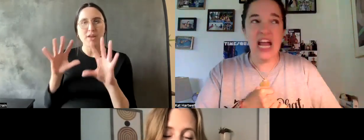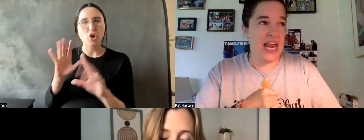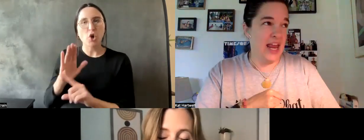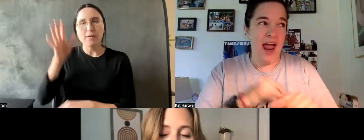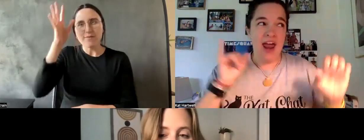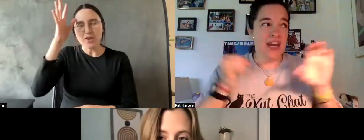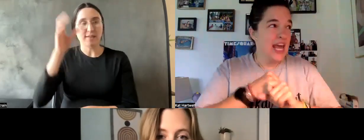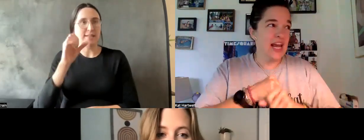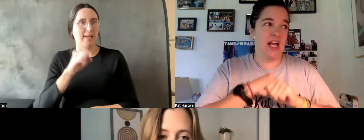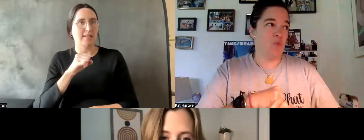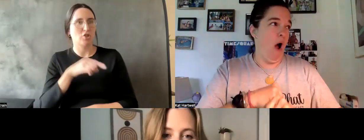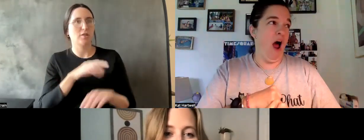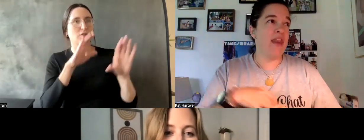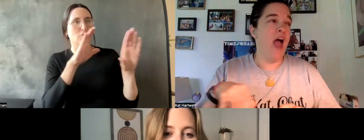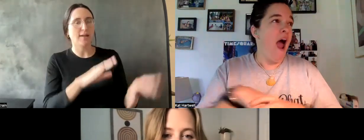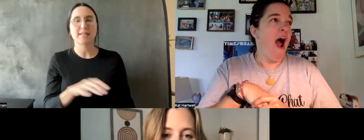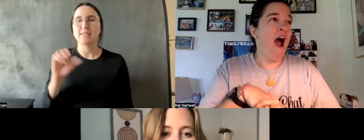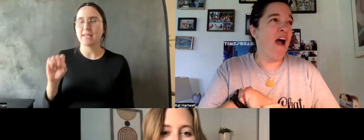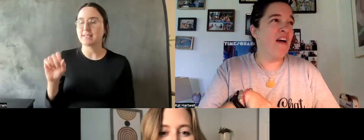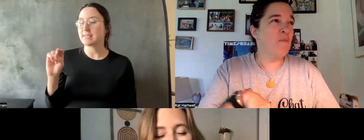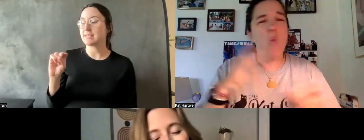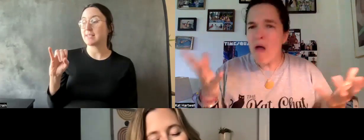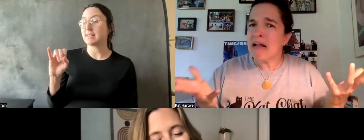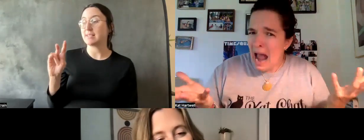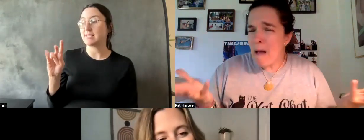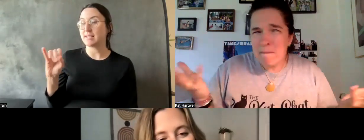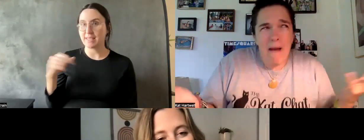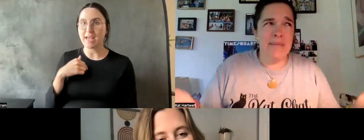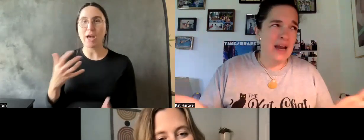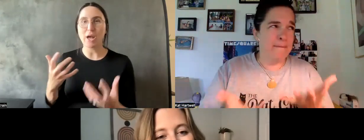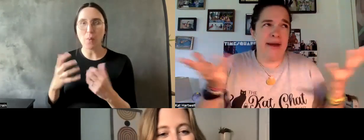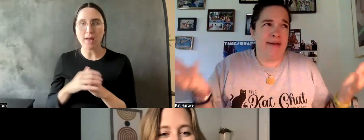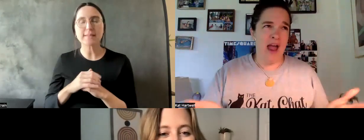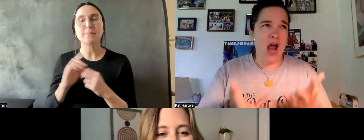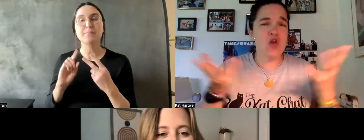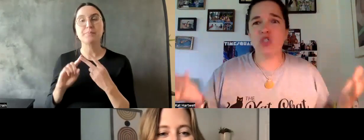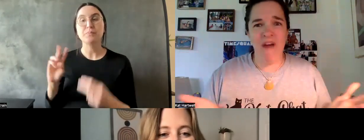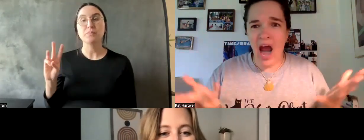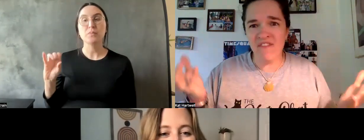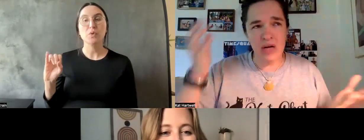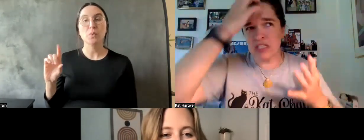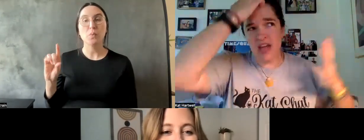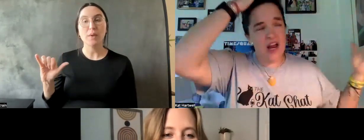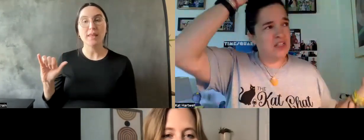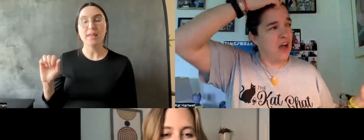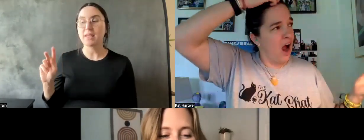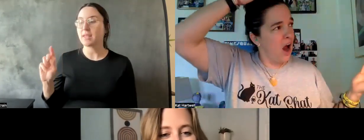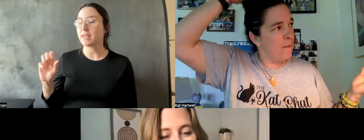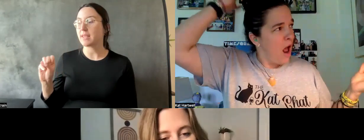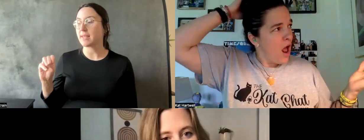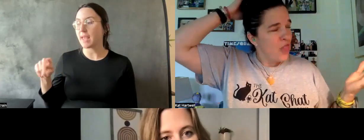great. Nikki and Ron. Willie Camp, I mean, I've been a huge fan of him